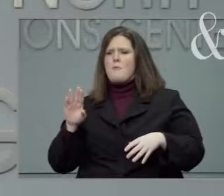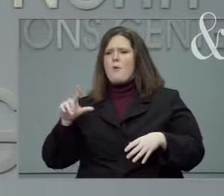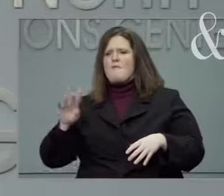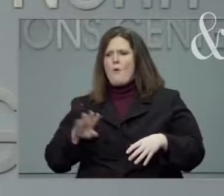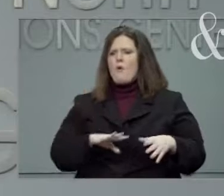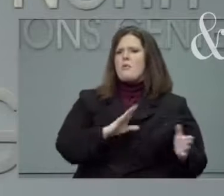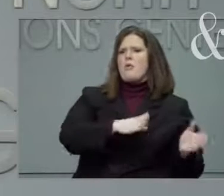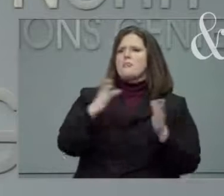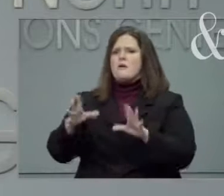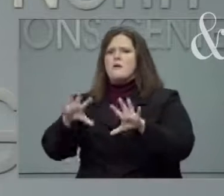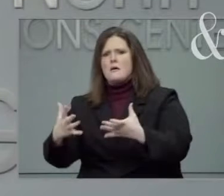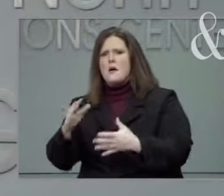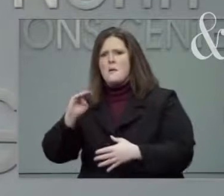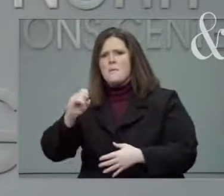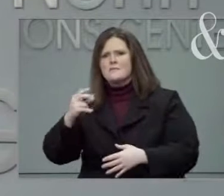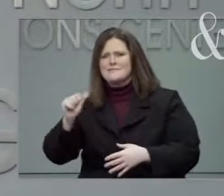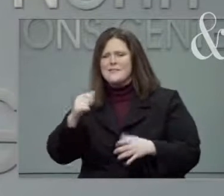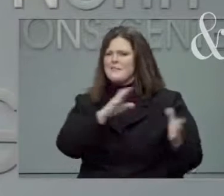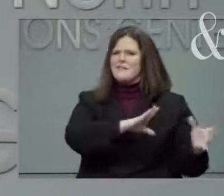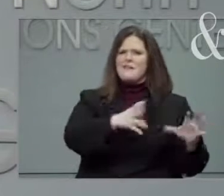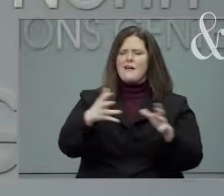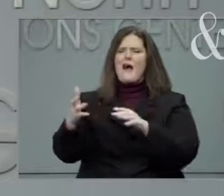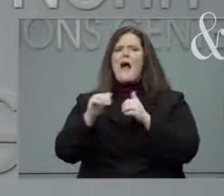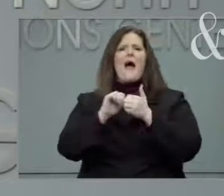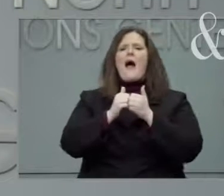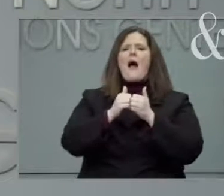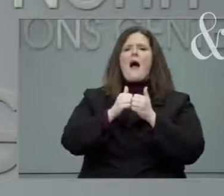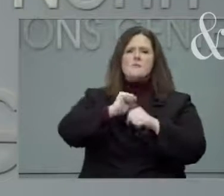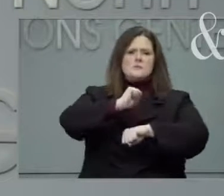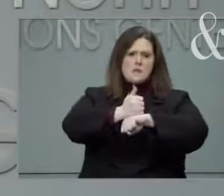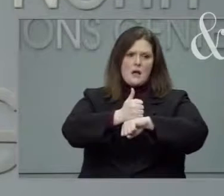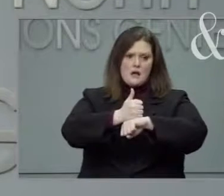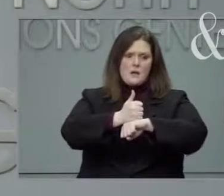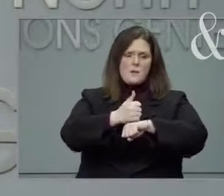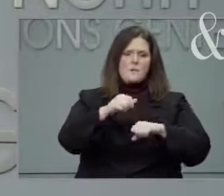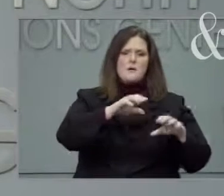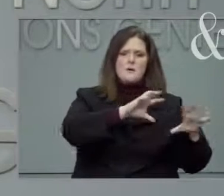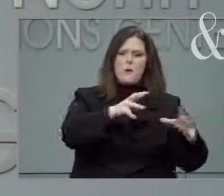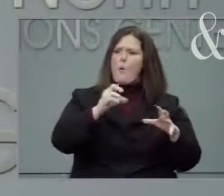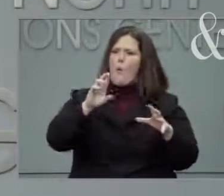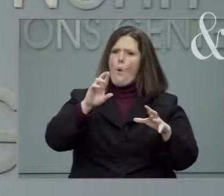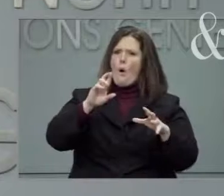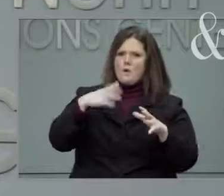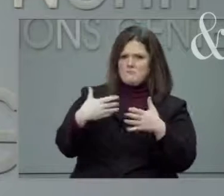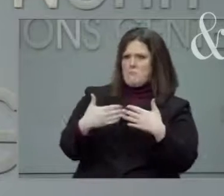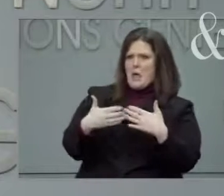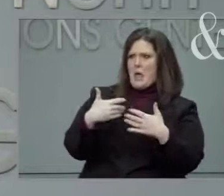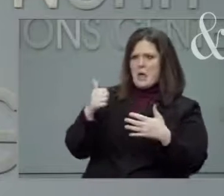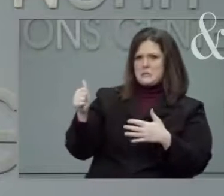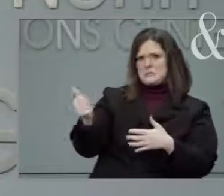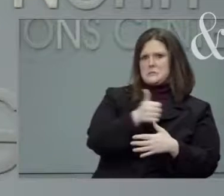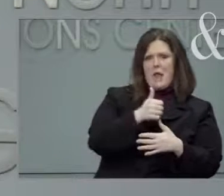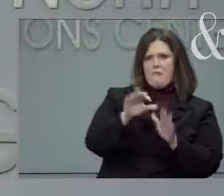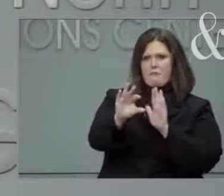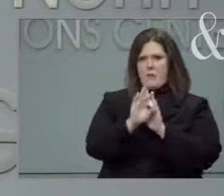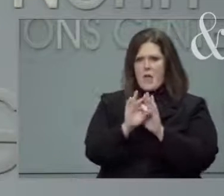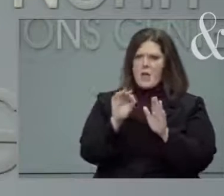65-year-old still get the first available appointment, or are they just in that same pool with everyone else in Group 3 once that